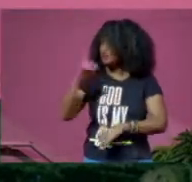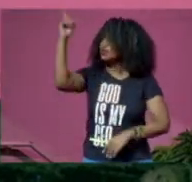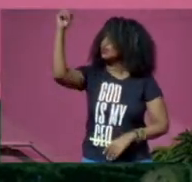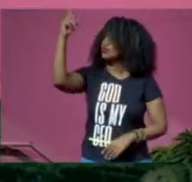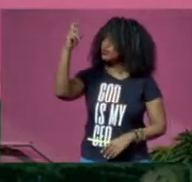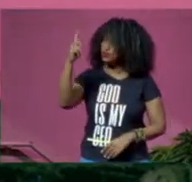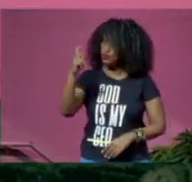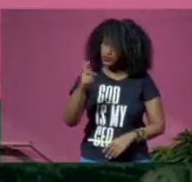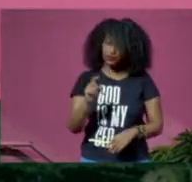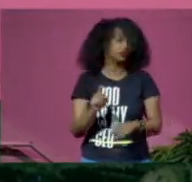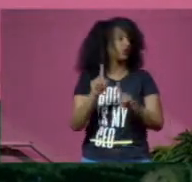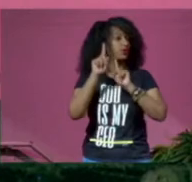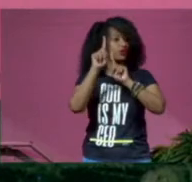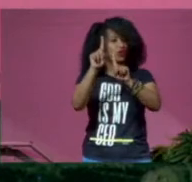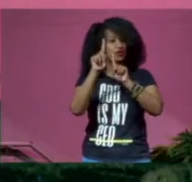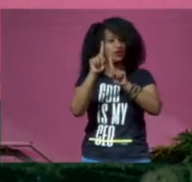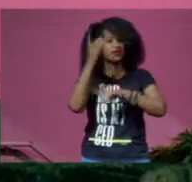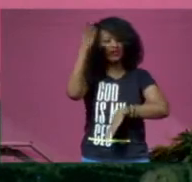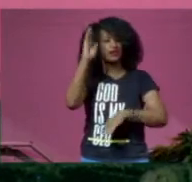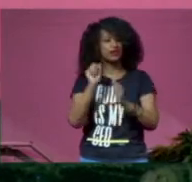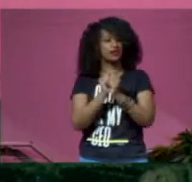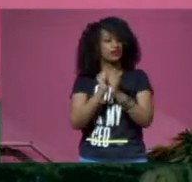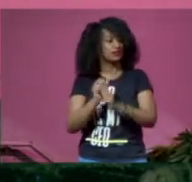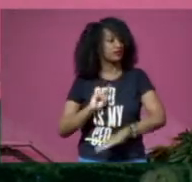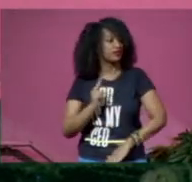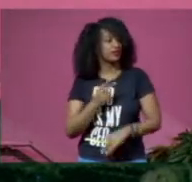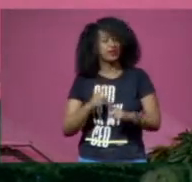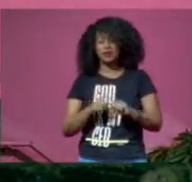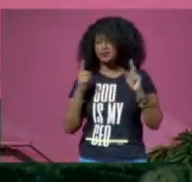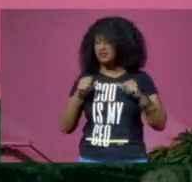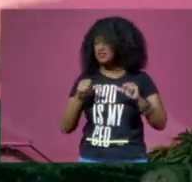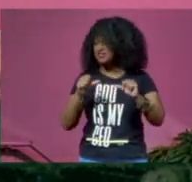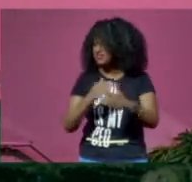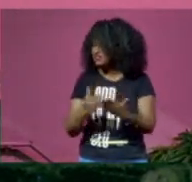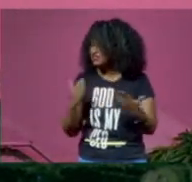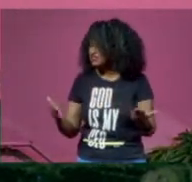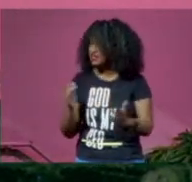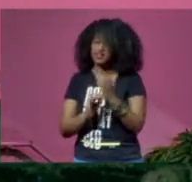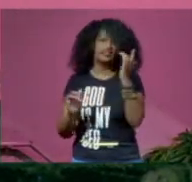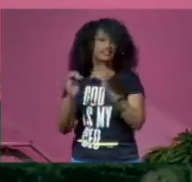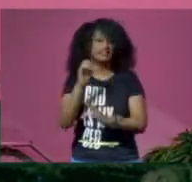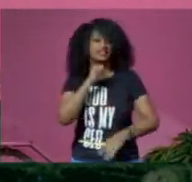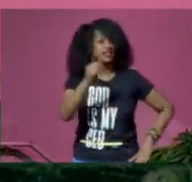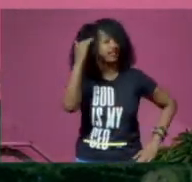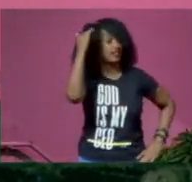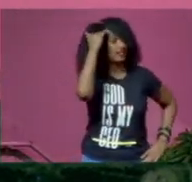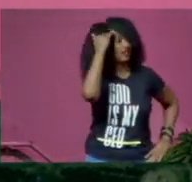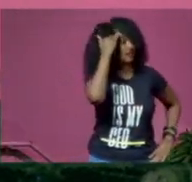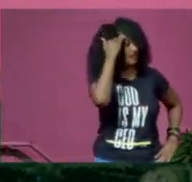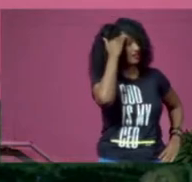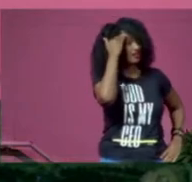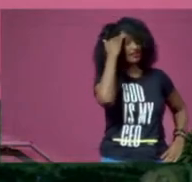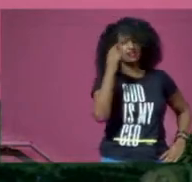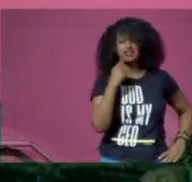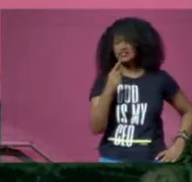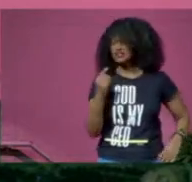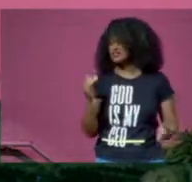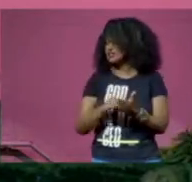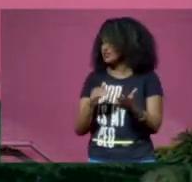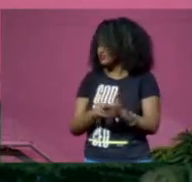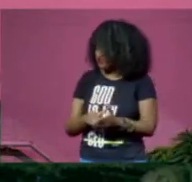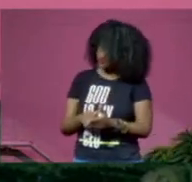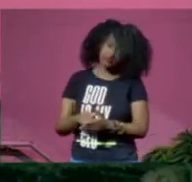God with us. And watch this. There are still, though, some things that apparently Jesus don't know. No, let me say it another way. There are